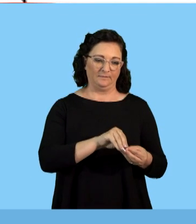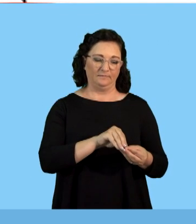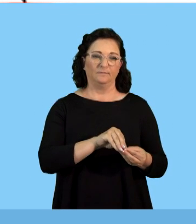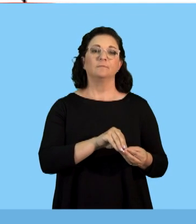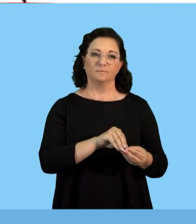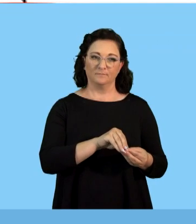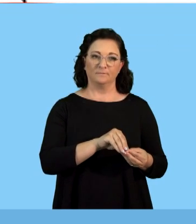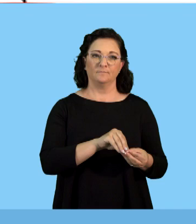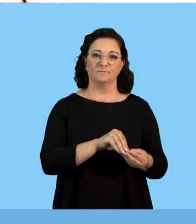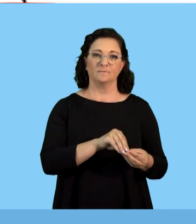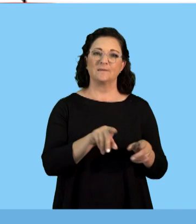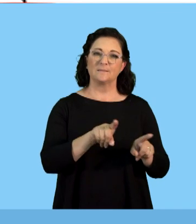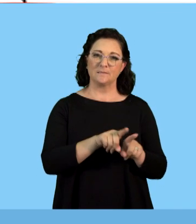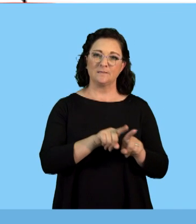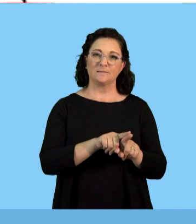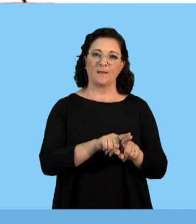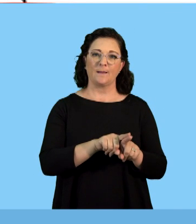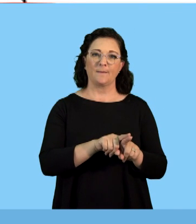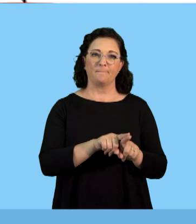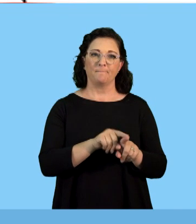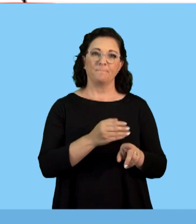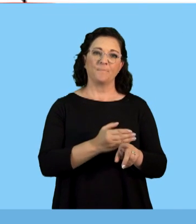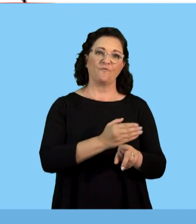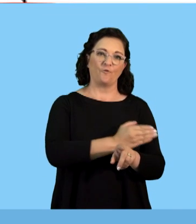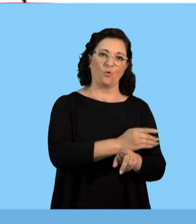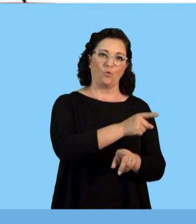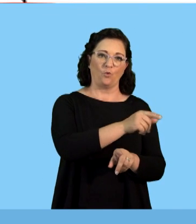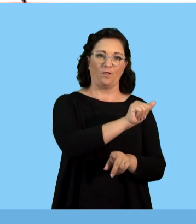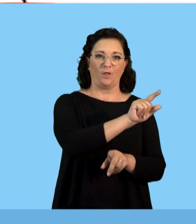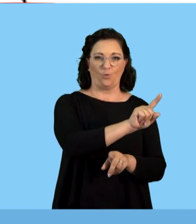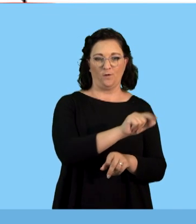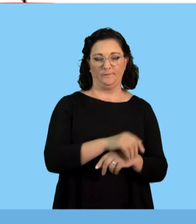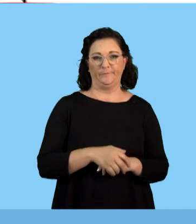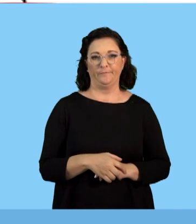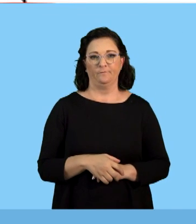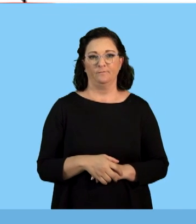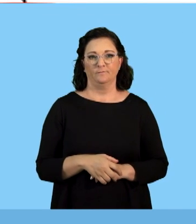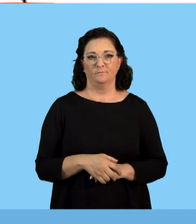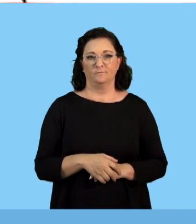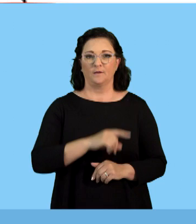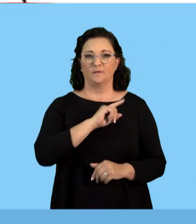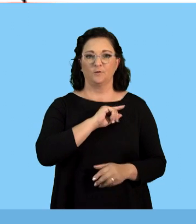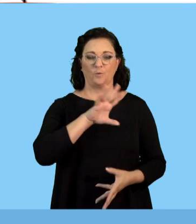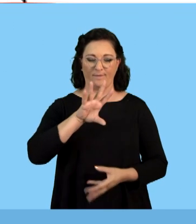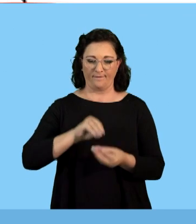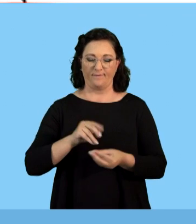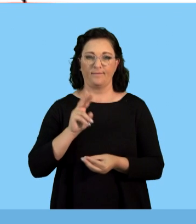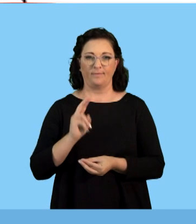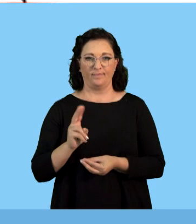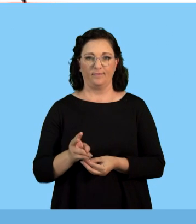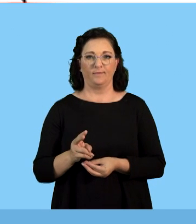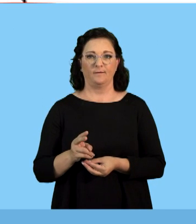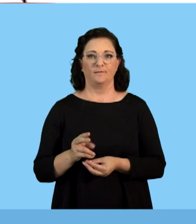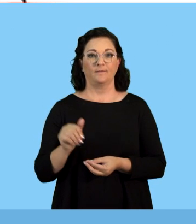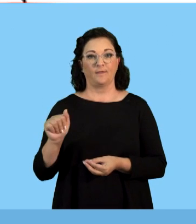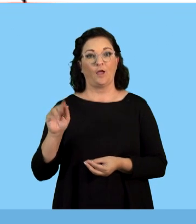branch there, and then that is going to be the same current as the one that we started with initially, and that is going to be the same current that is going